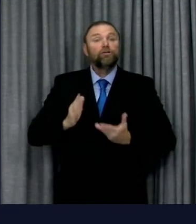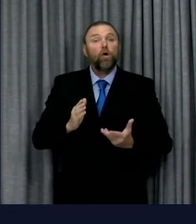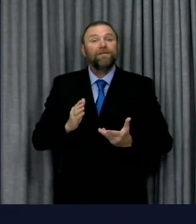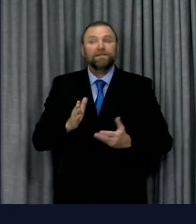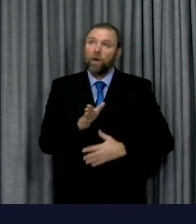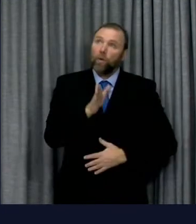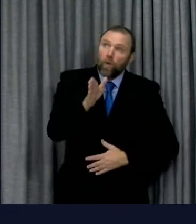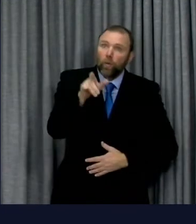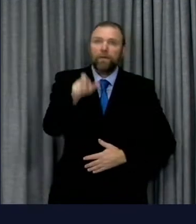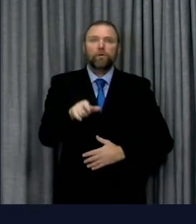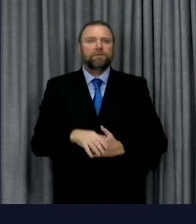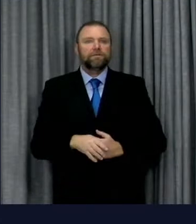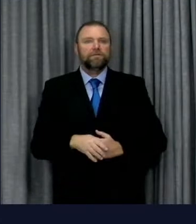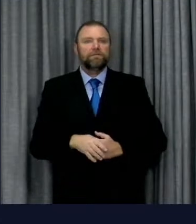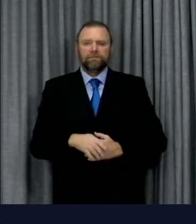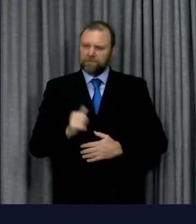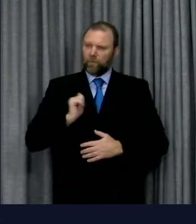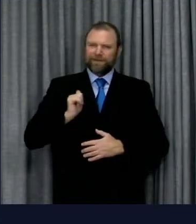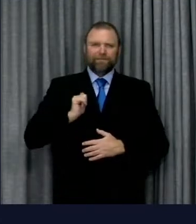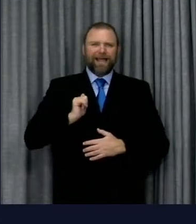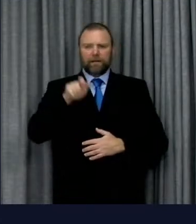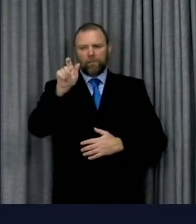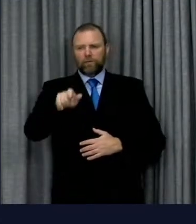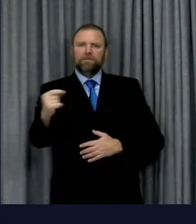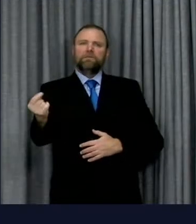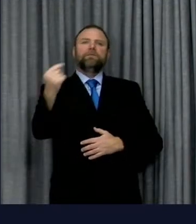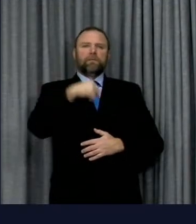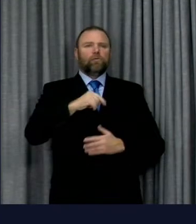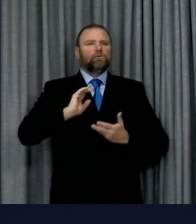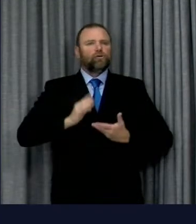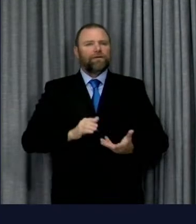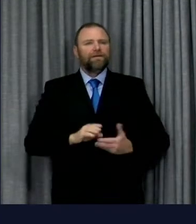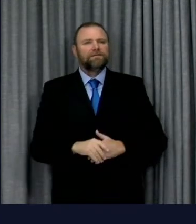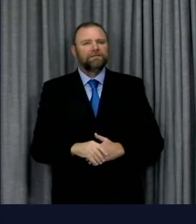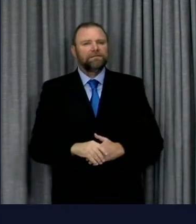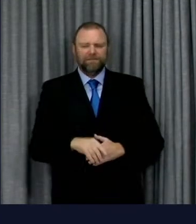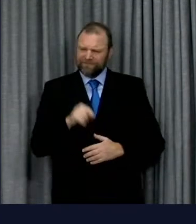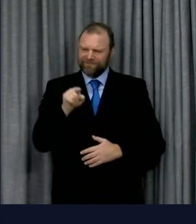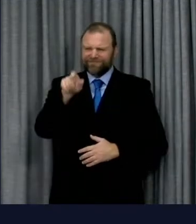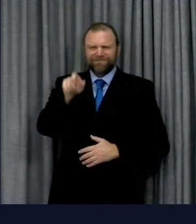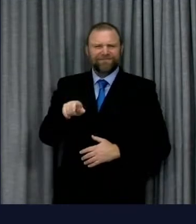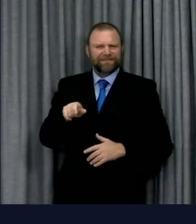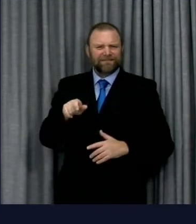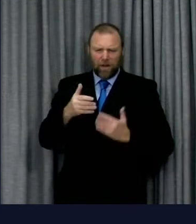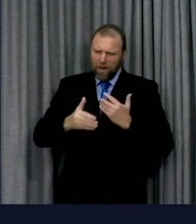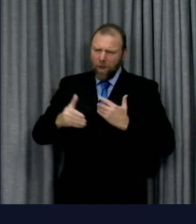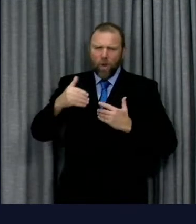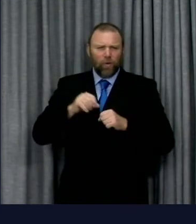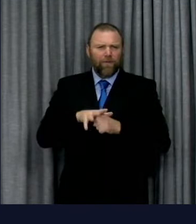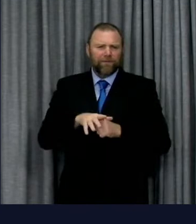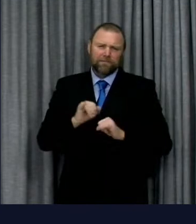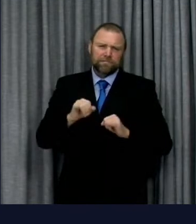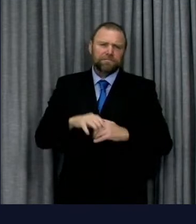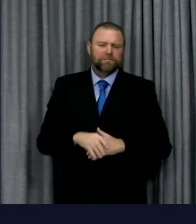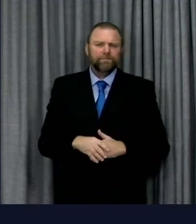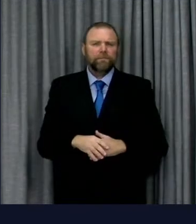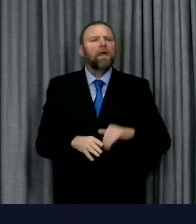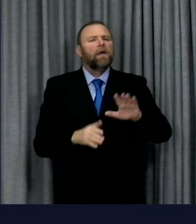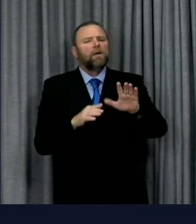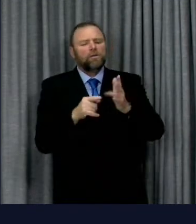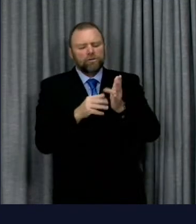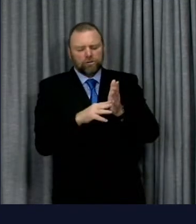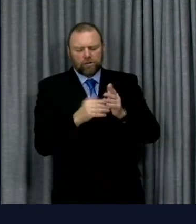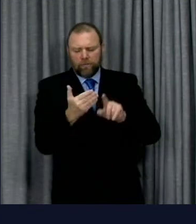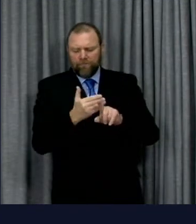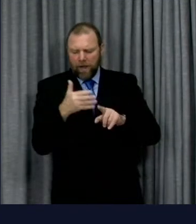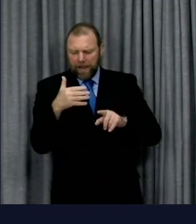than the person to go to the service, particularly given the nature of this illness. Tom, before I leave you, I